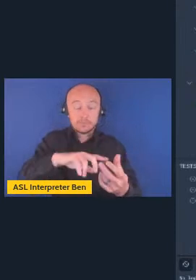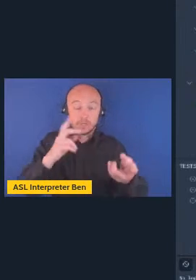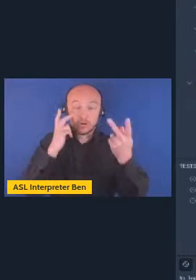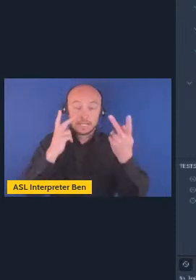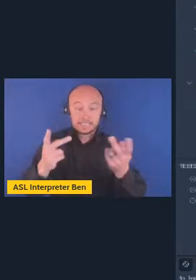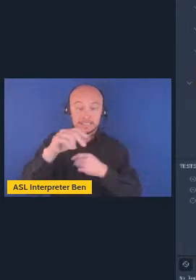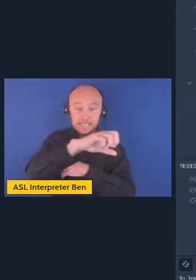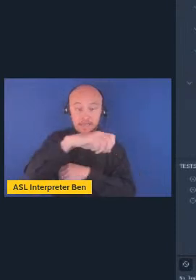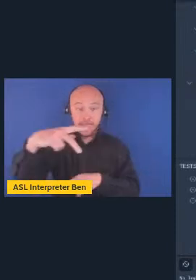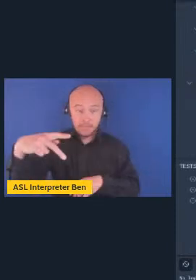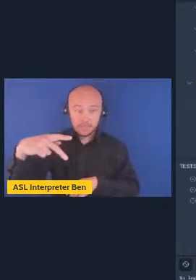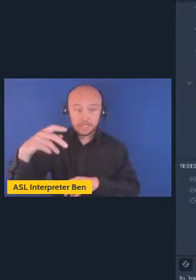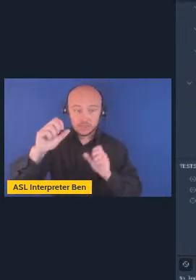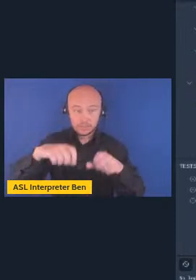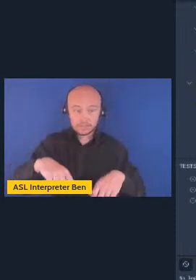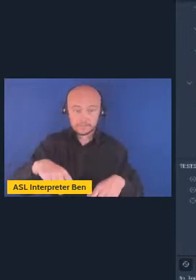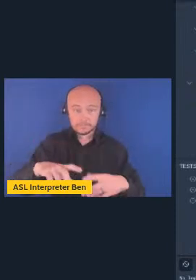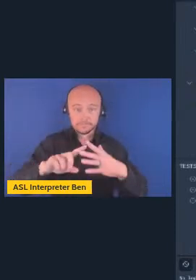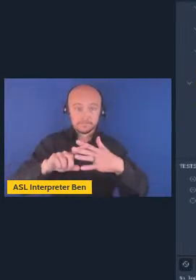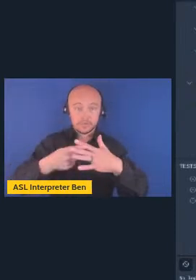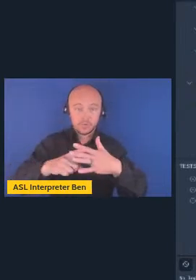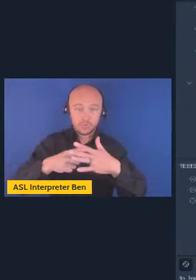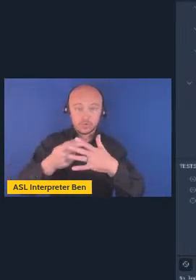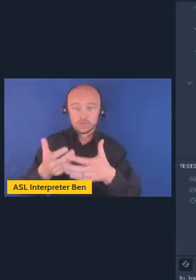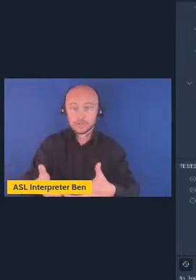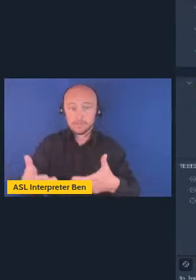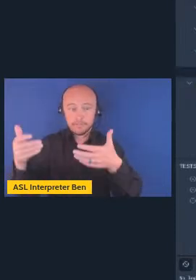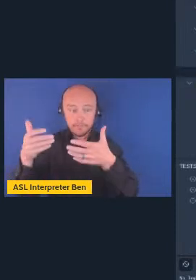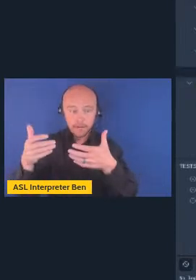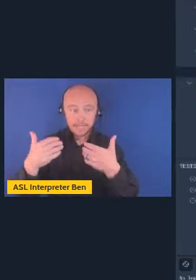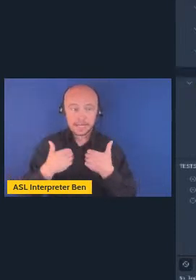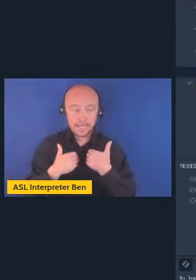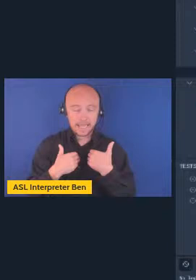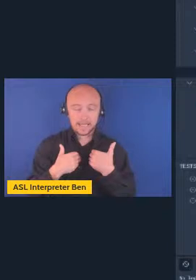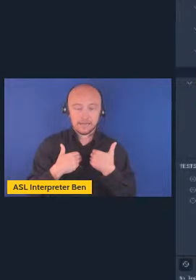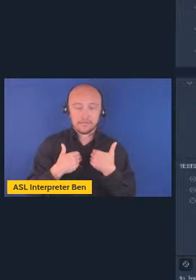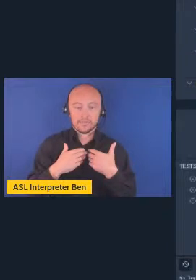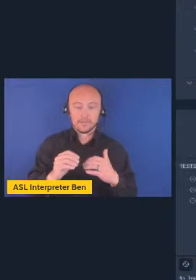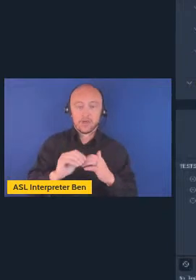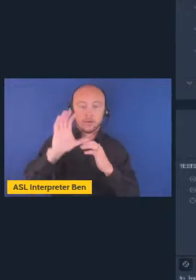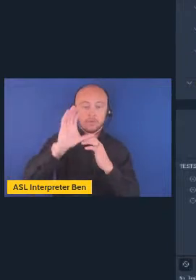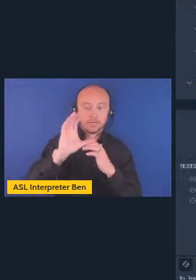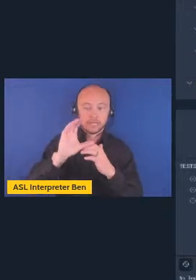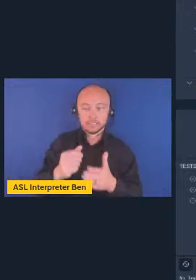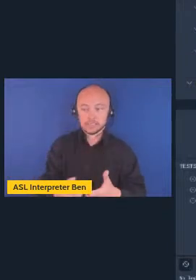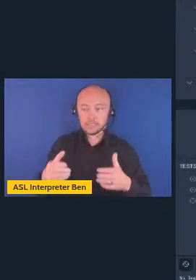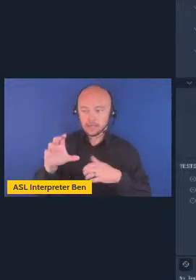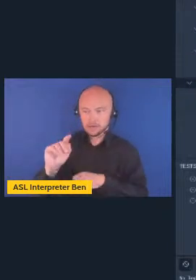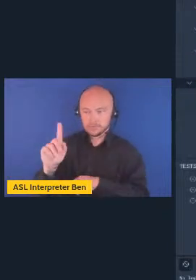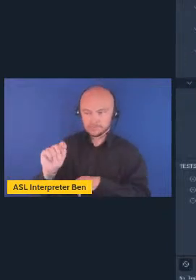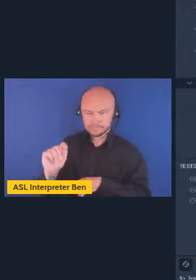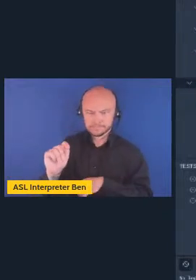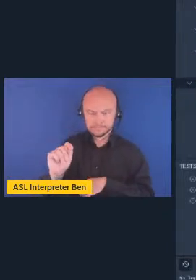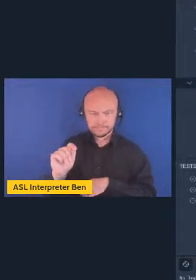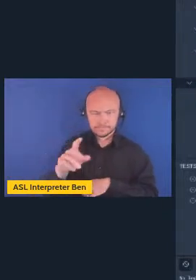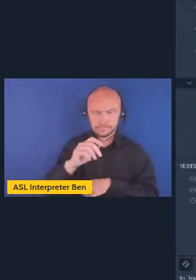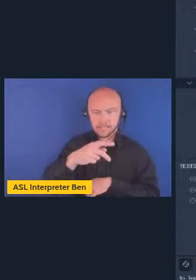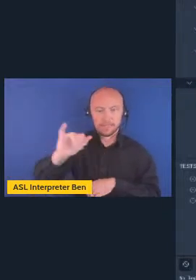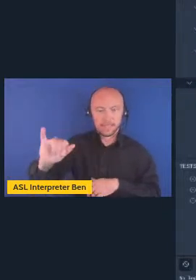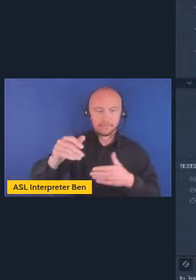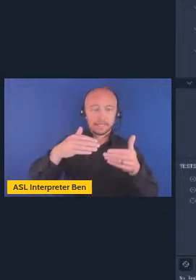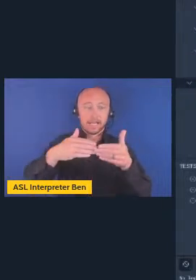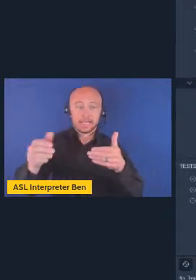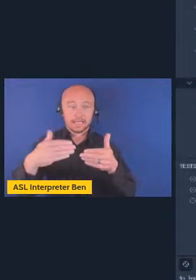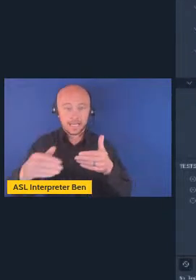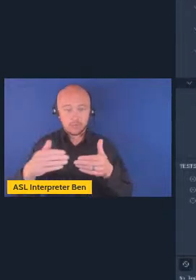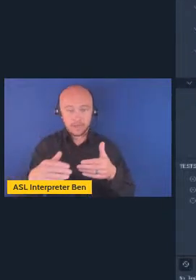application. So we have the origin, the buckets, we have the uppercase bucket, we have the cloud counter, and we have the API gateway. I can